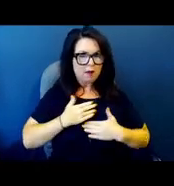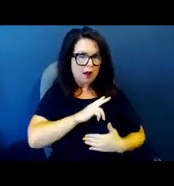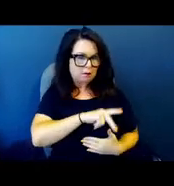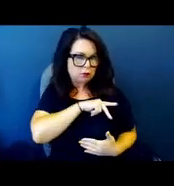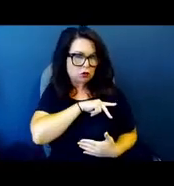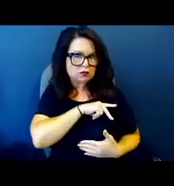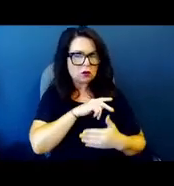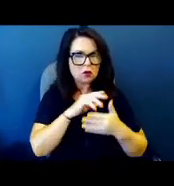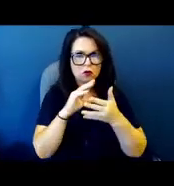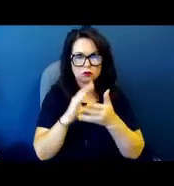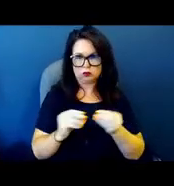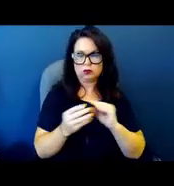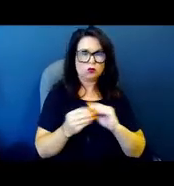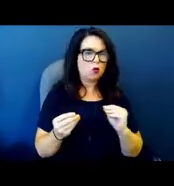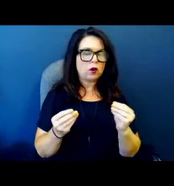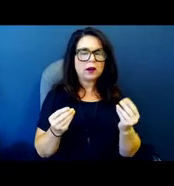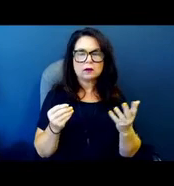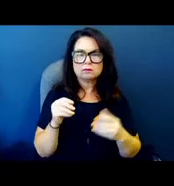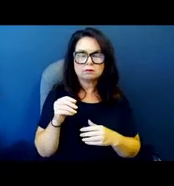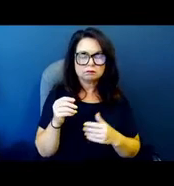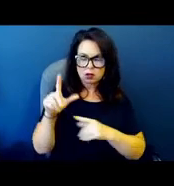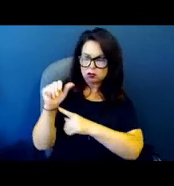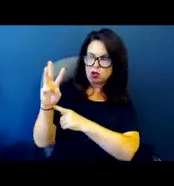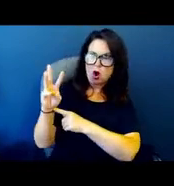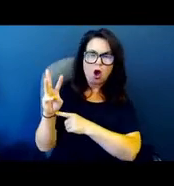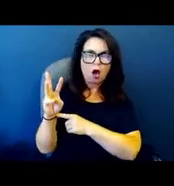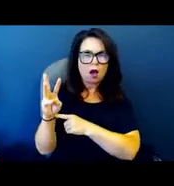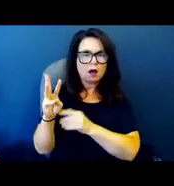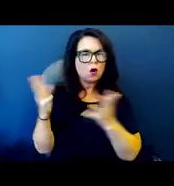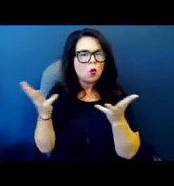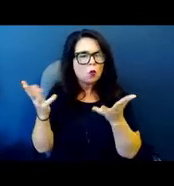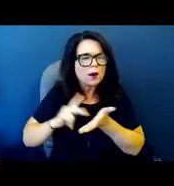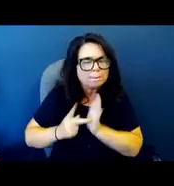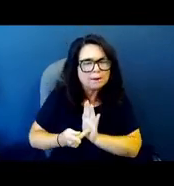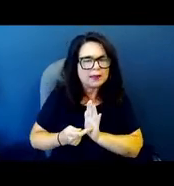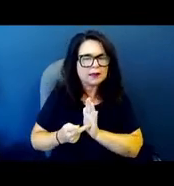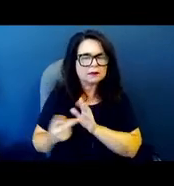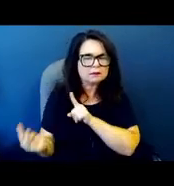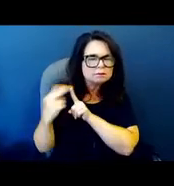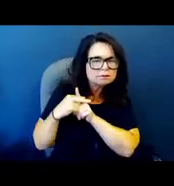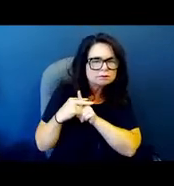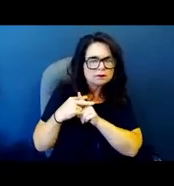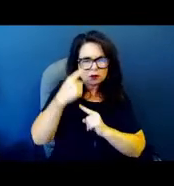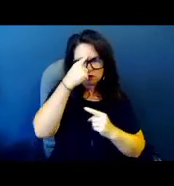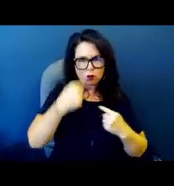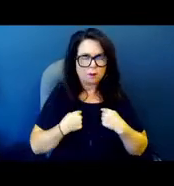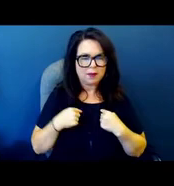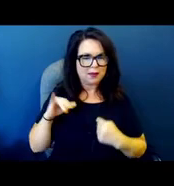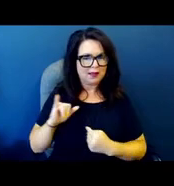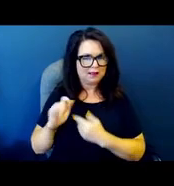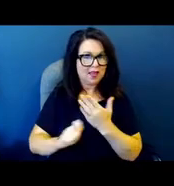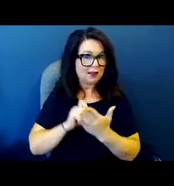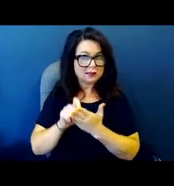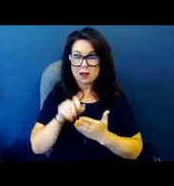why what the law meant to me at the time. And it was a